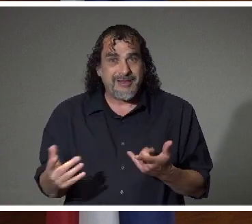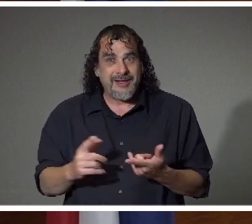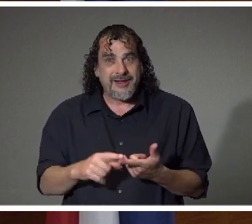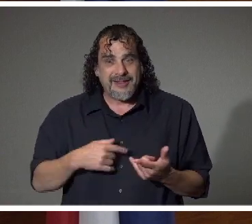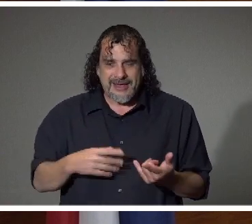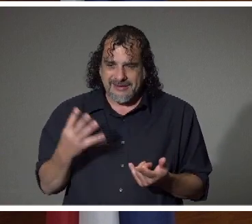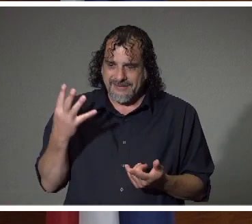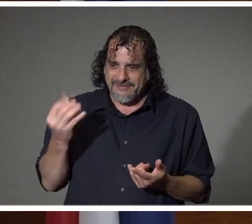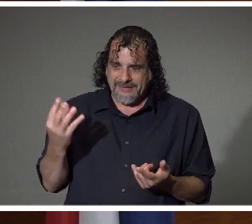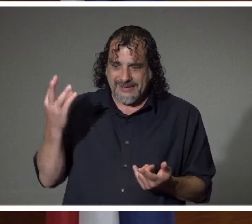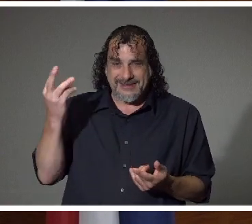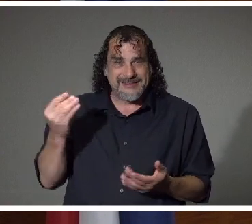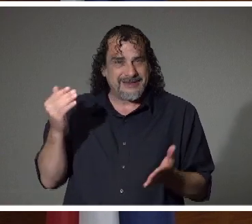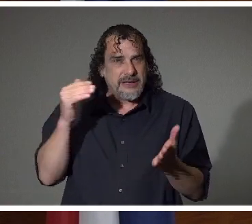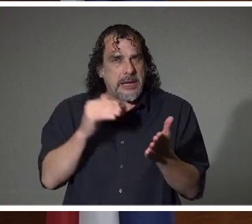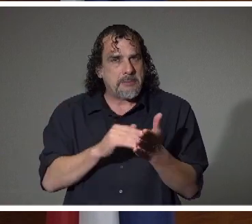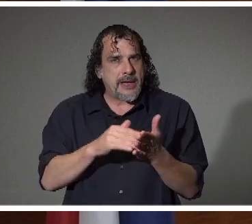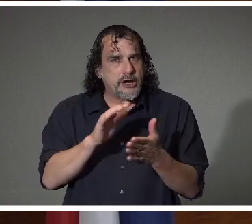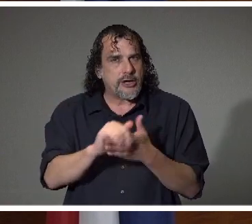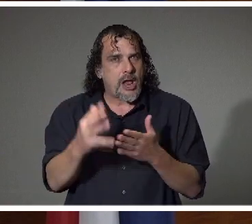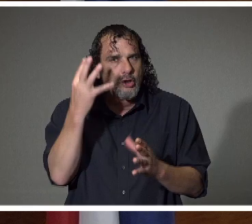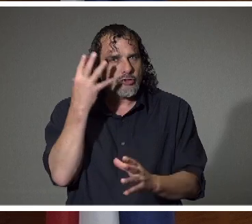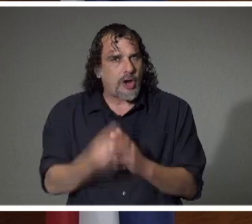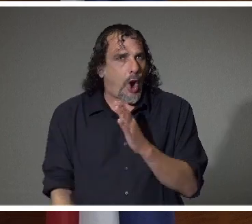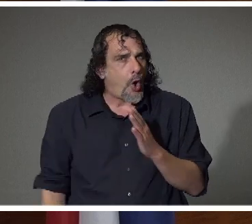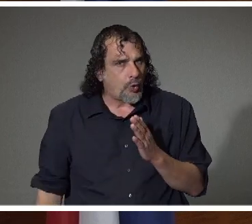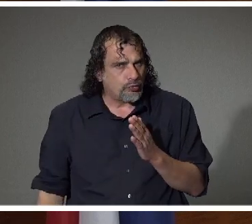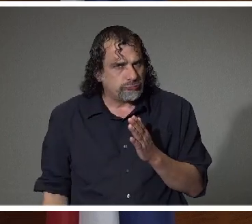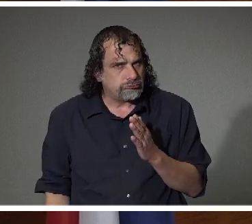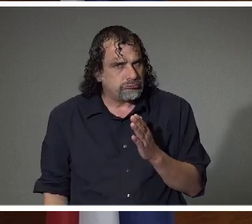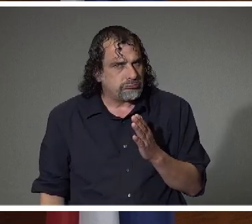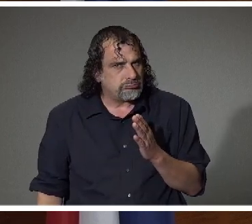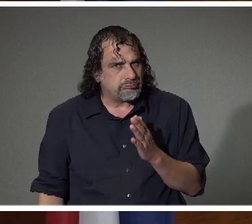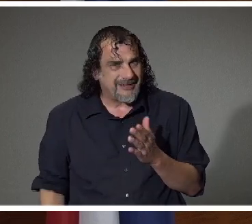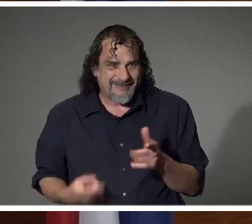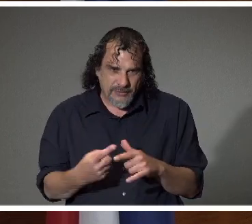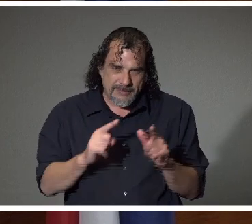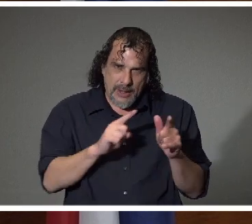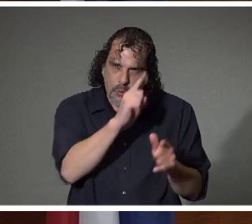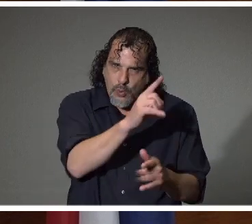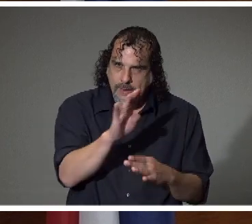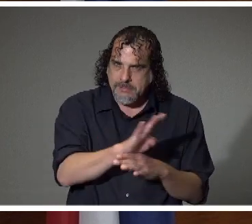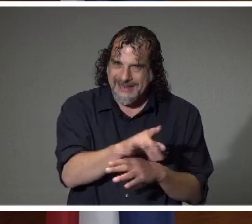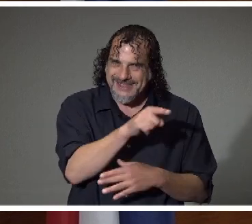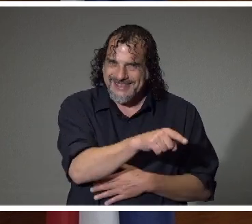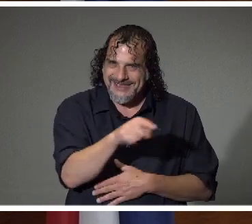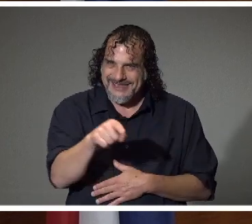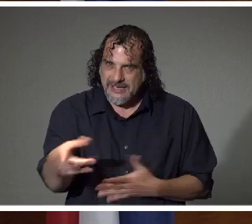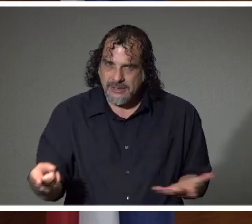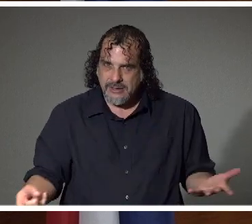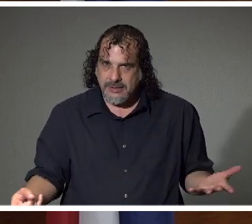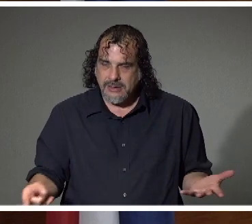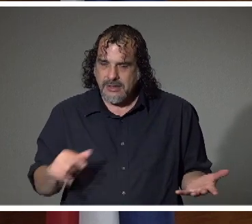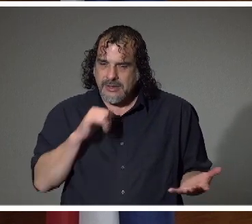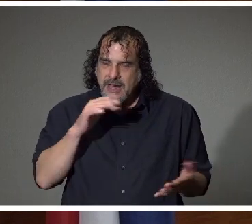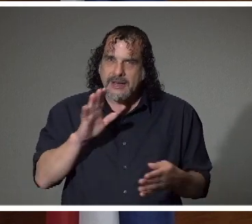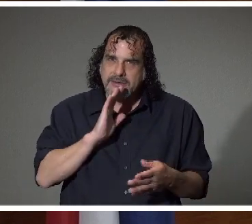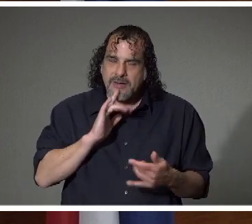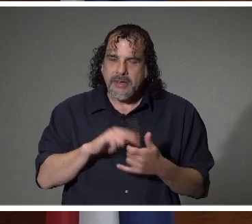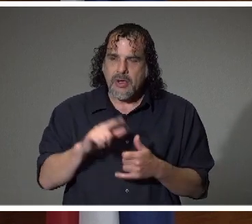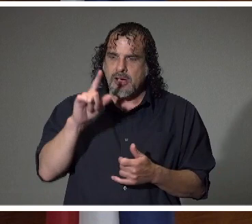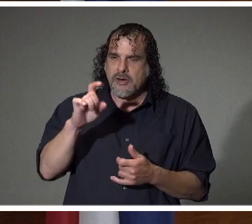and $60 million in lost revenue to the state just from that one industry. Not to mention the